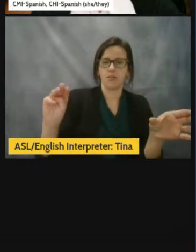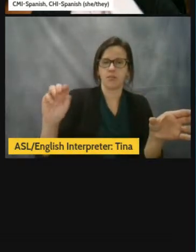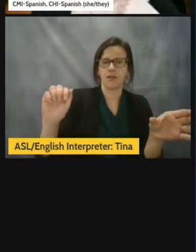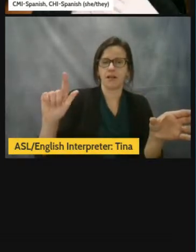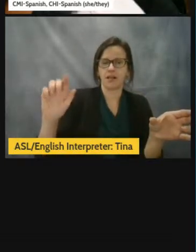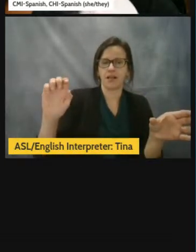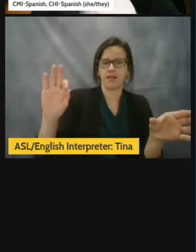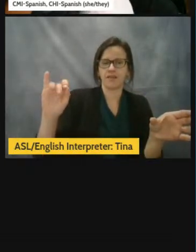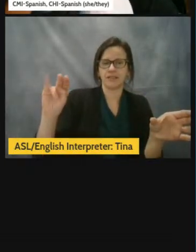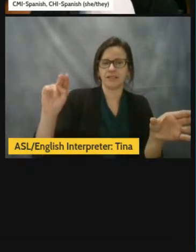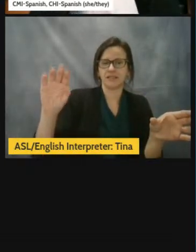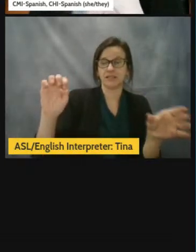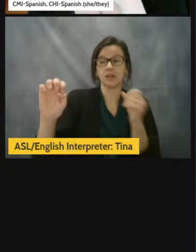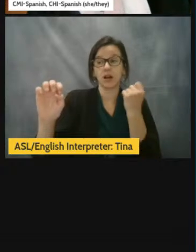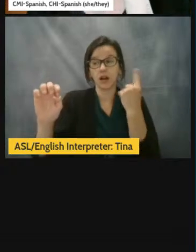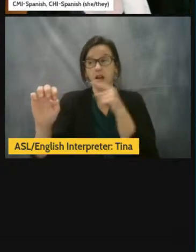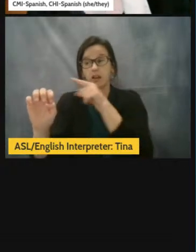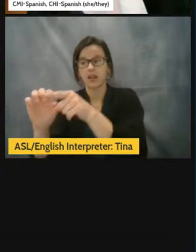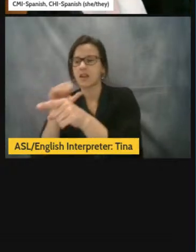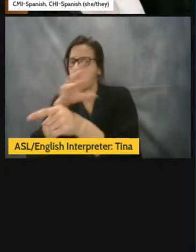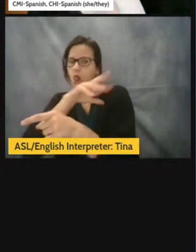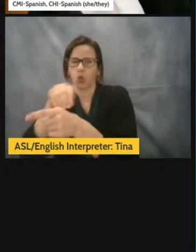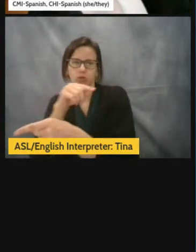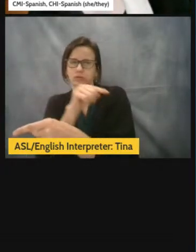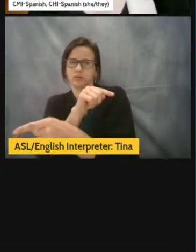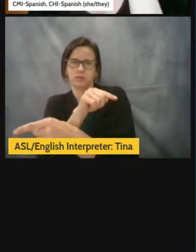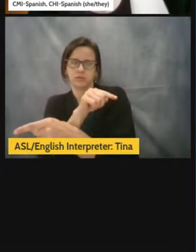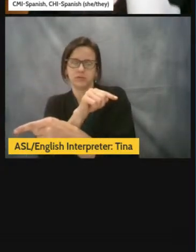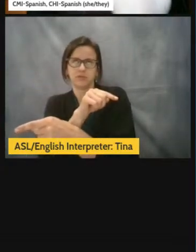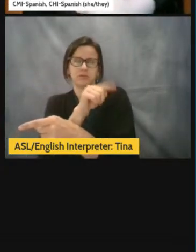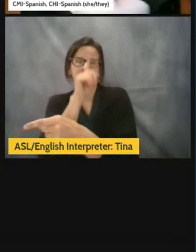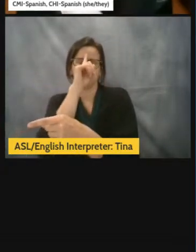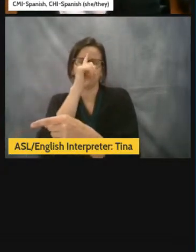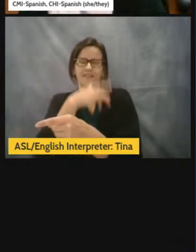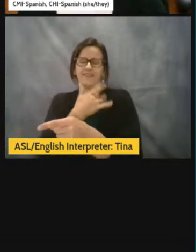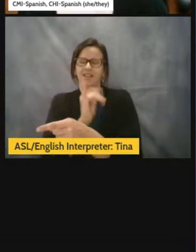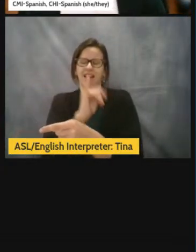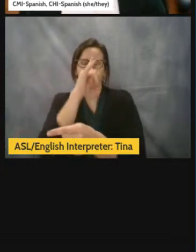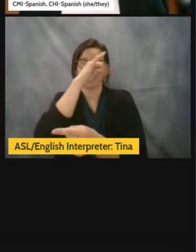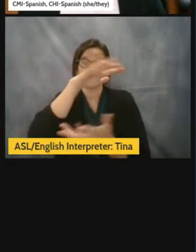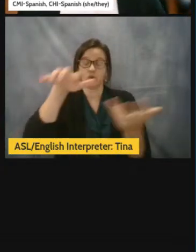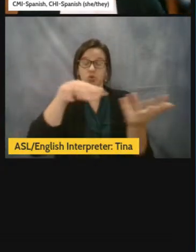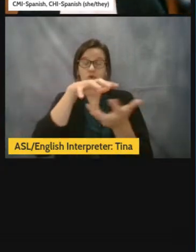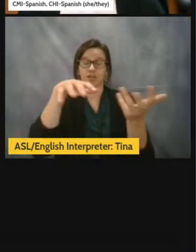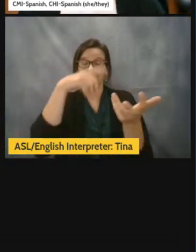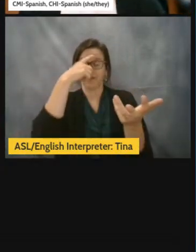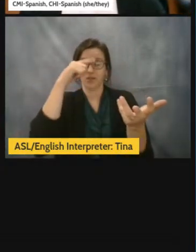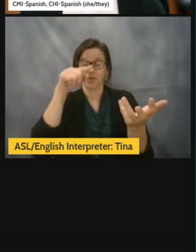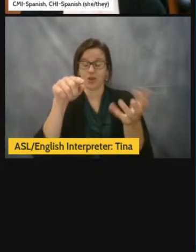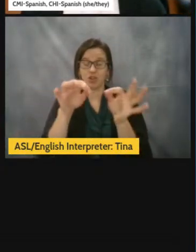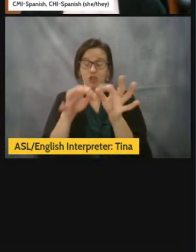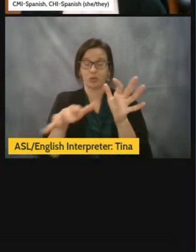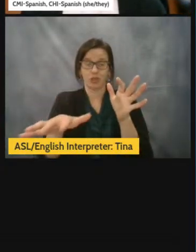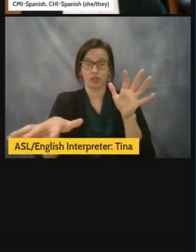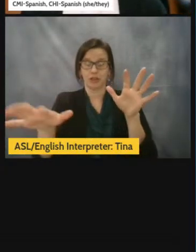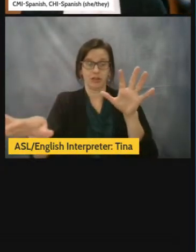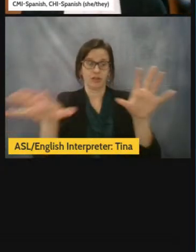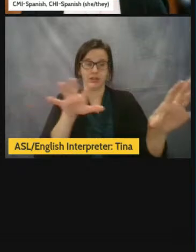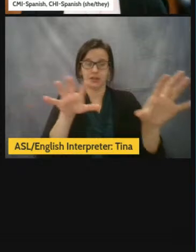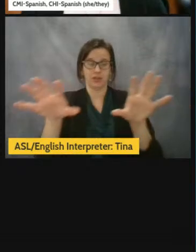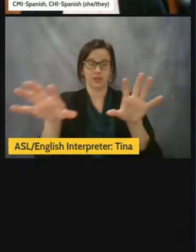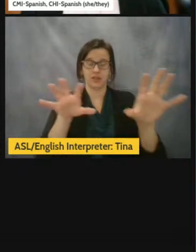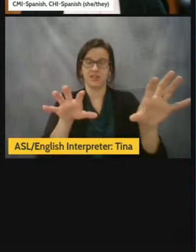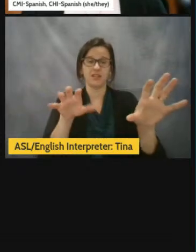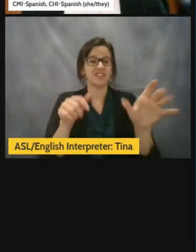I feel so bad. I feel like I'm just making everything so difficult for the interpreters. These are long, long